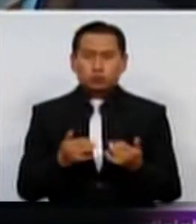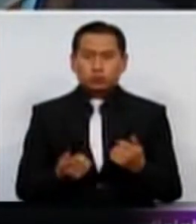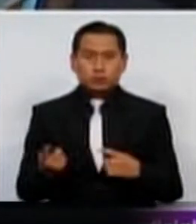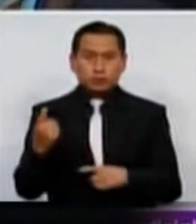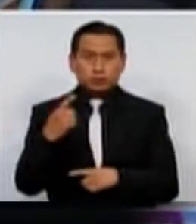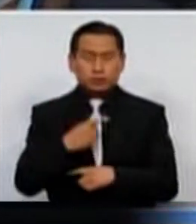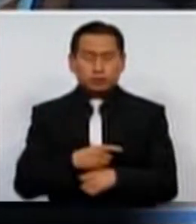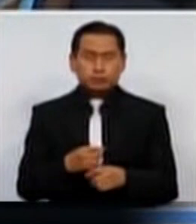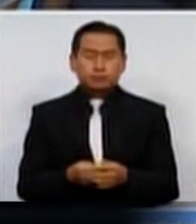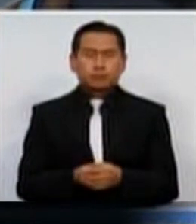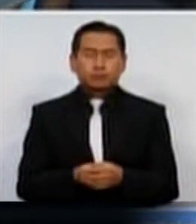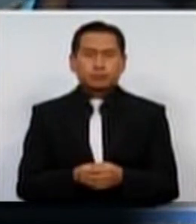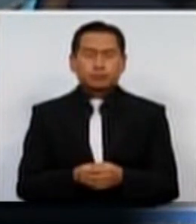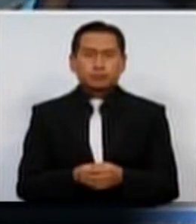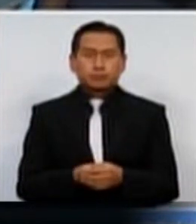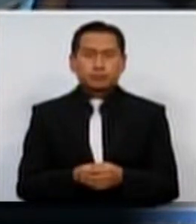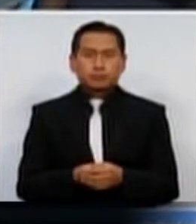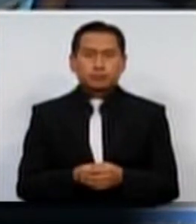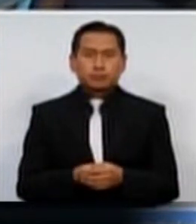Additionally, during the day,